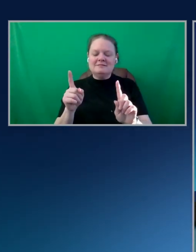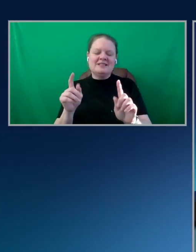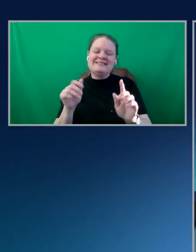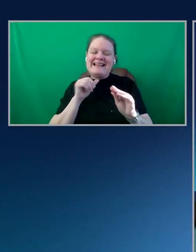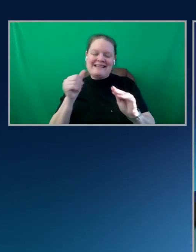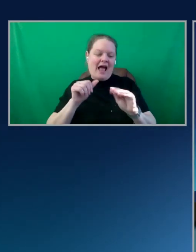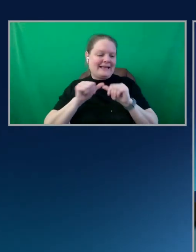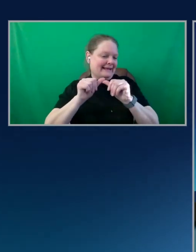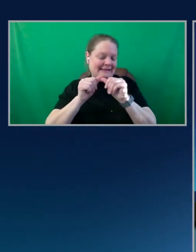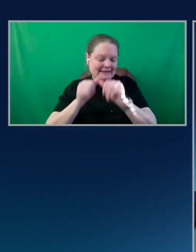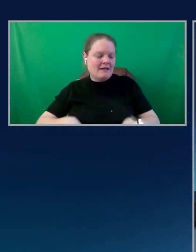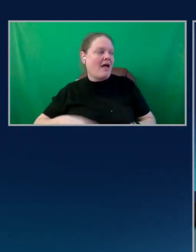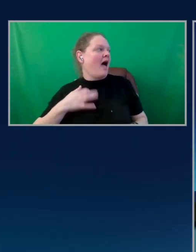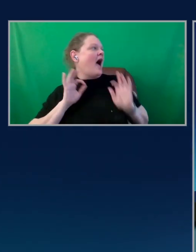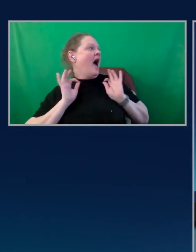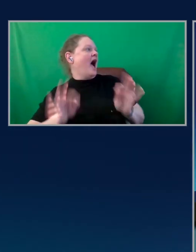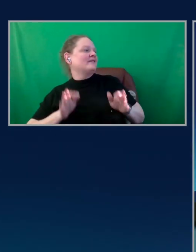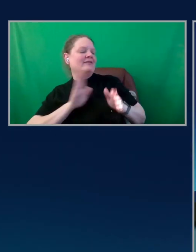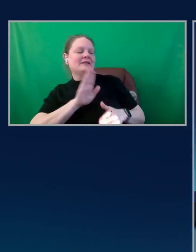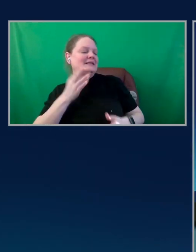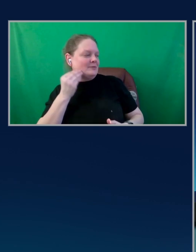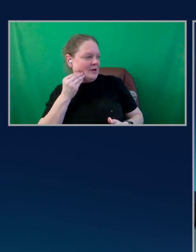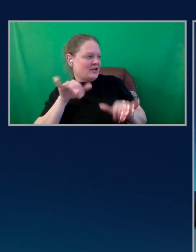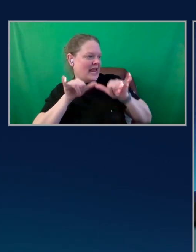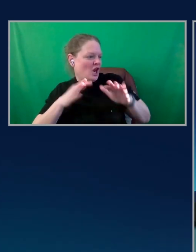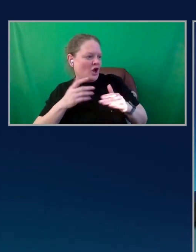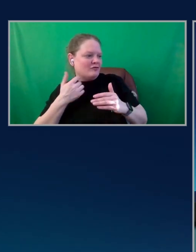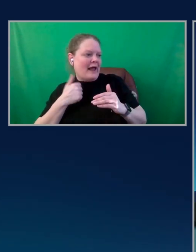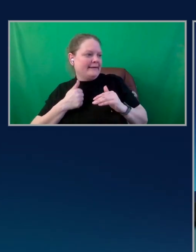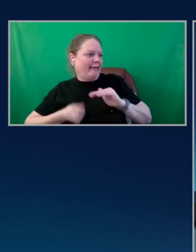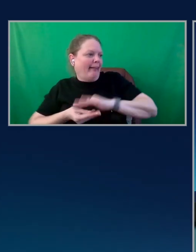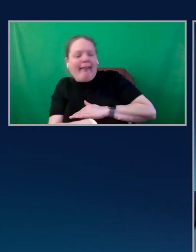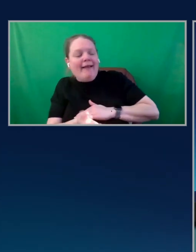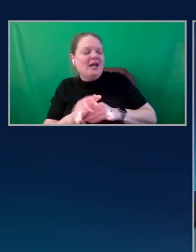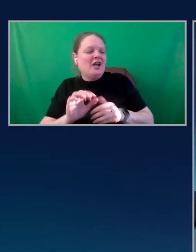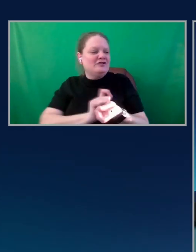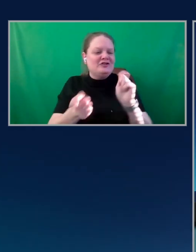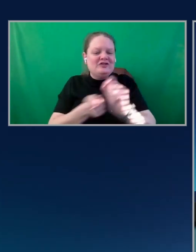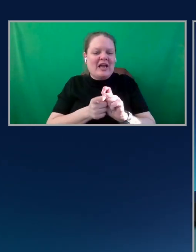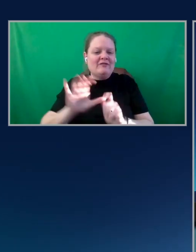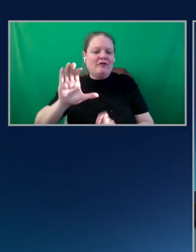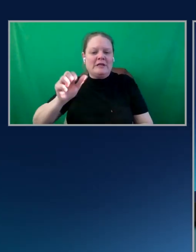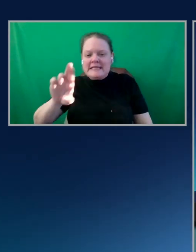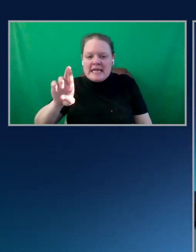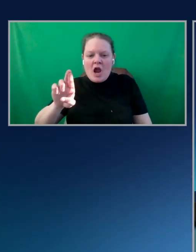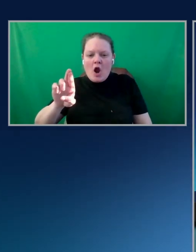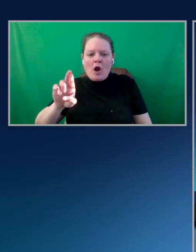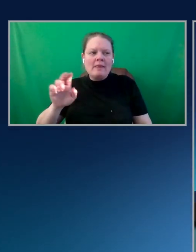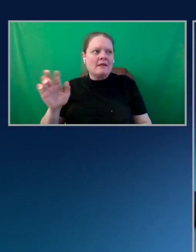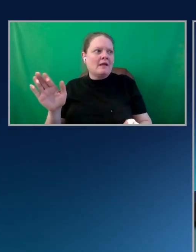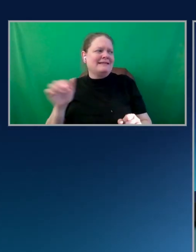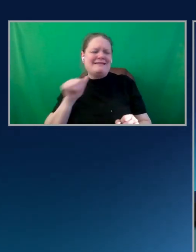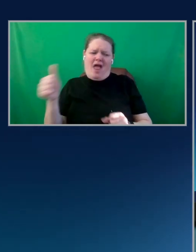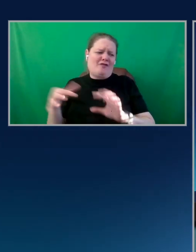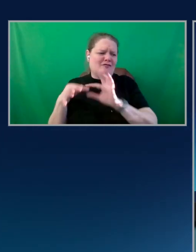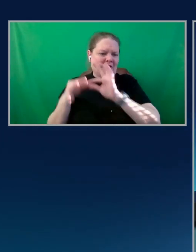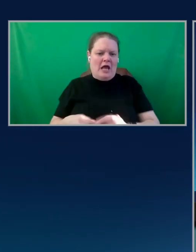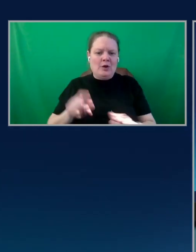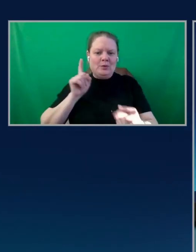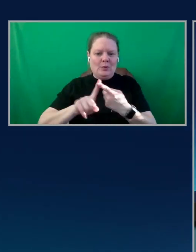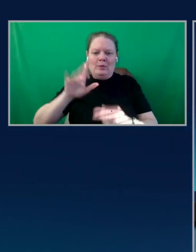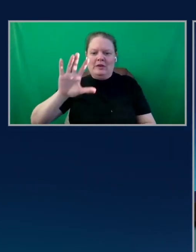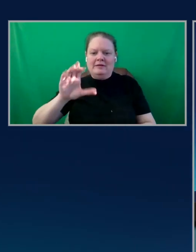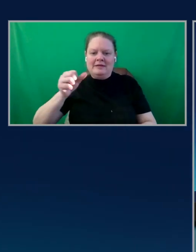have never encountered an engineer trying to sneak in a change in a CR that's completely unrelated to what the CR is labeled as.